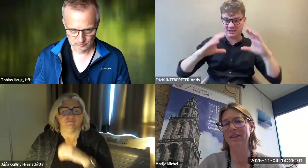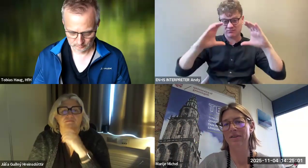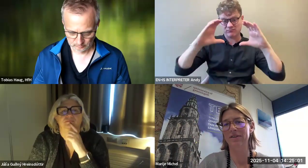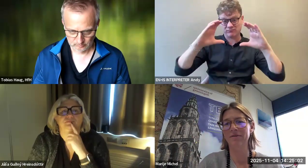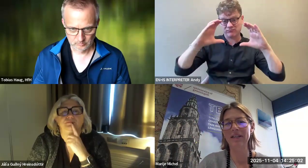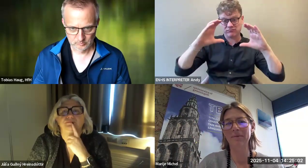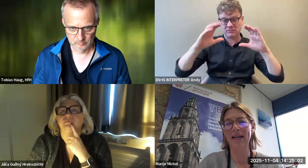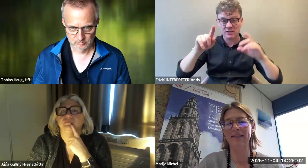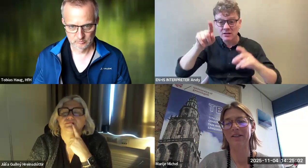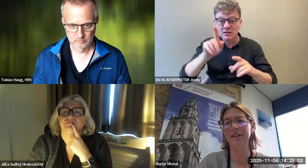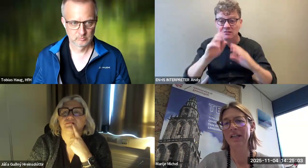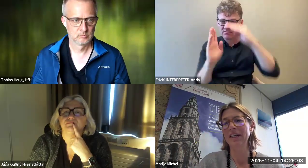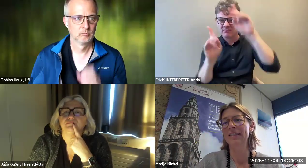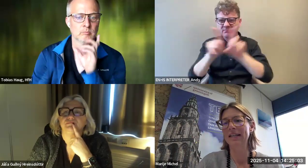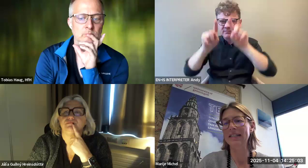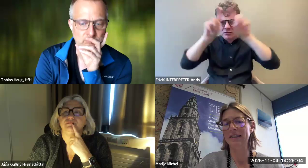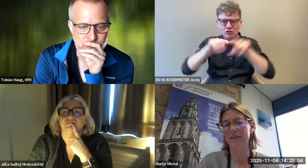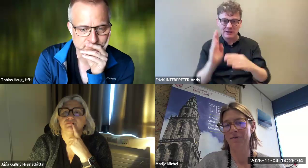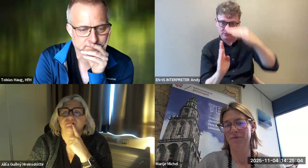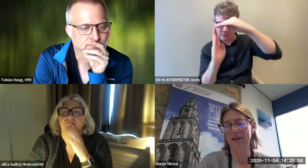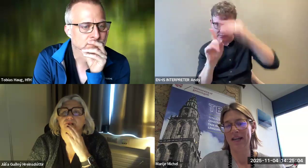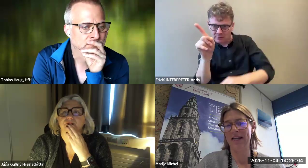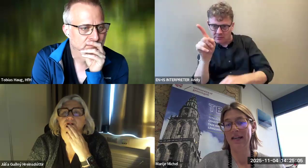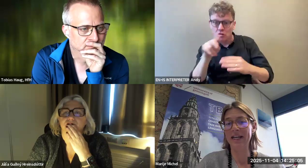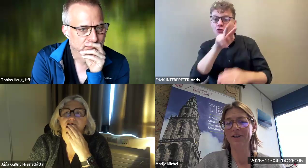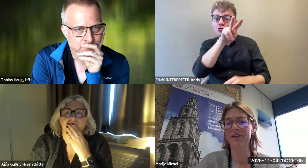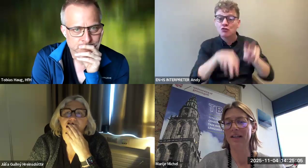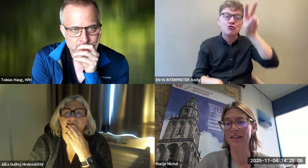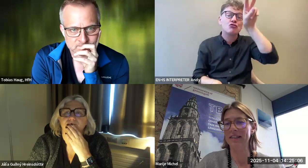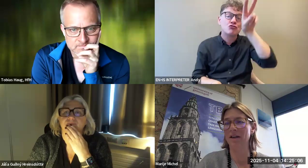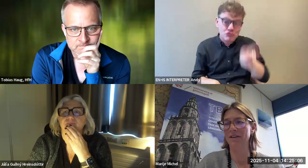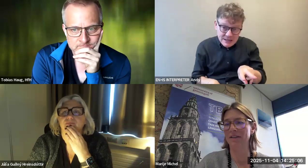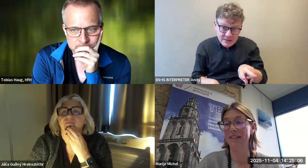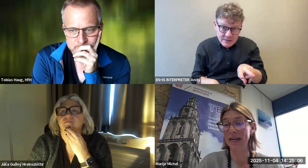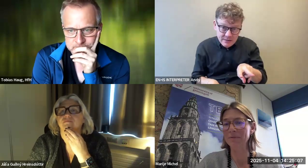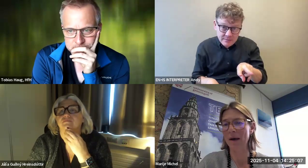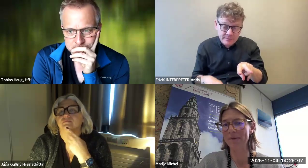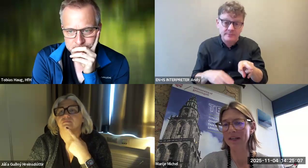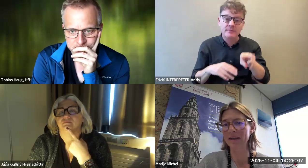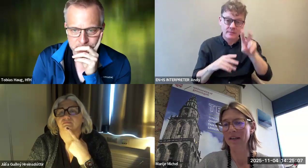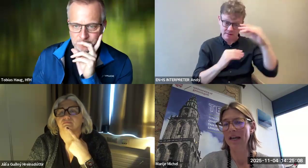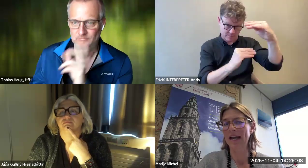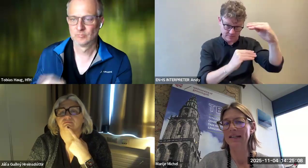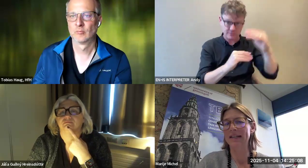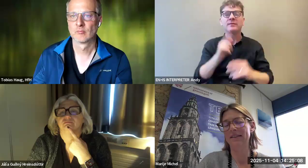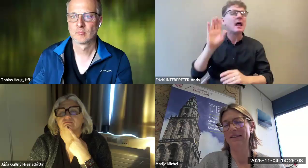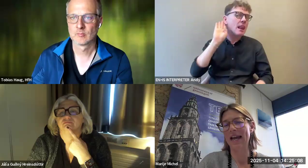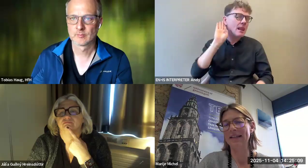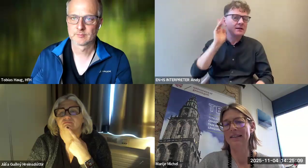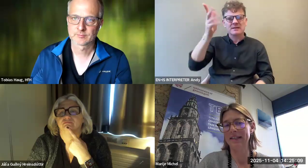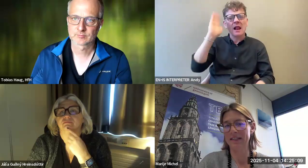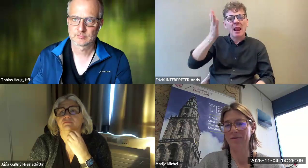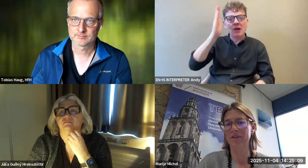screen here. So there's a reading passage. They listen to a lecture that is on the same topic. And then